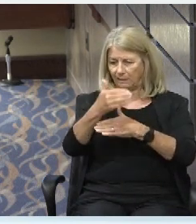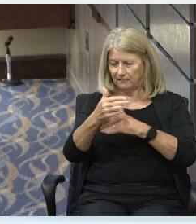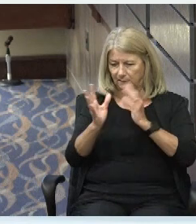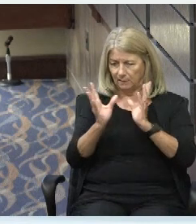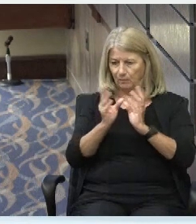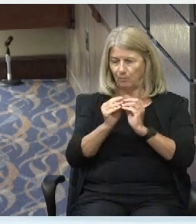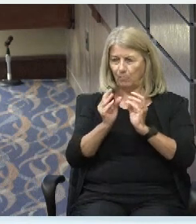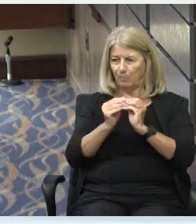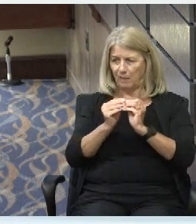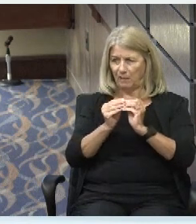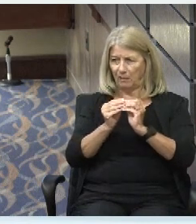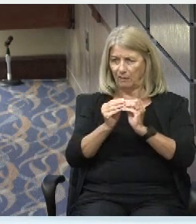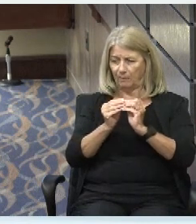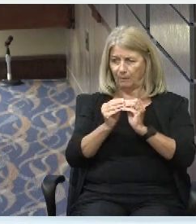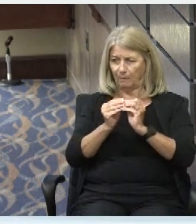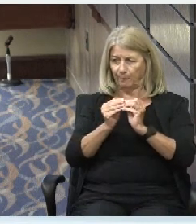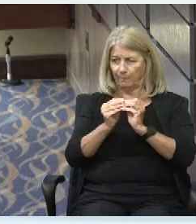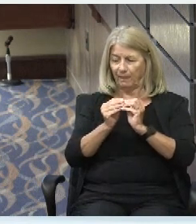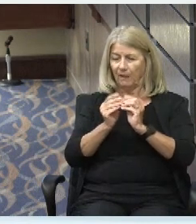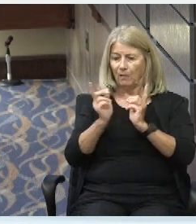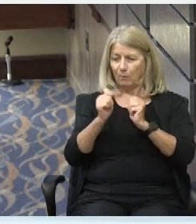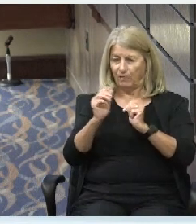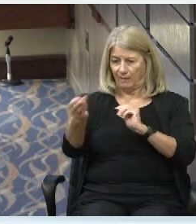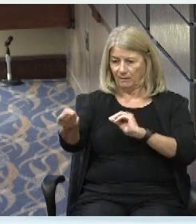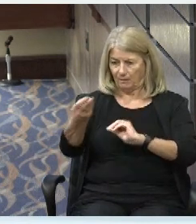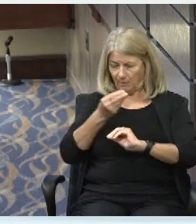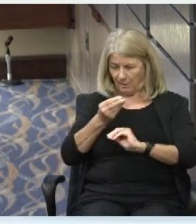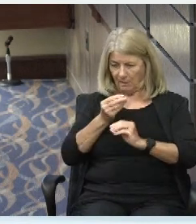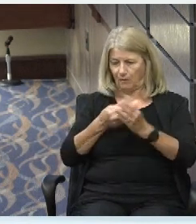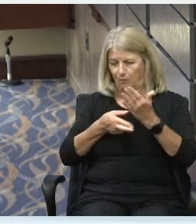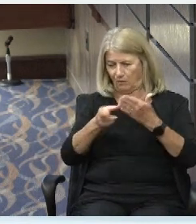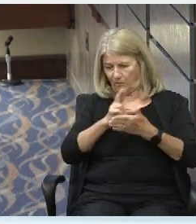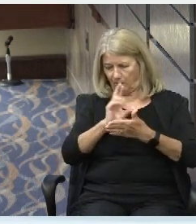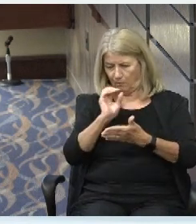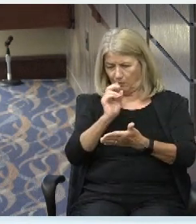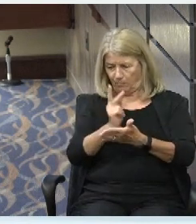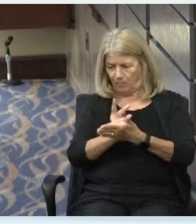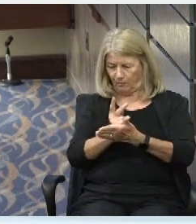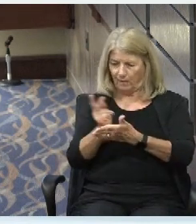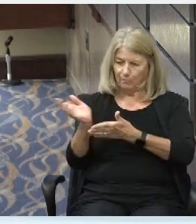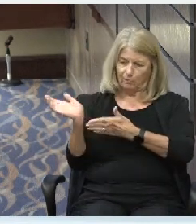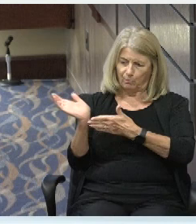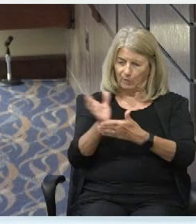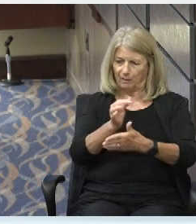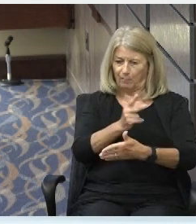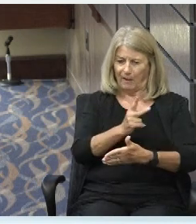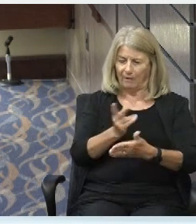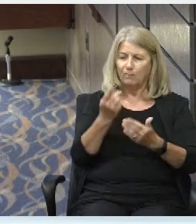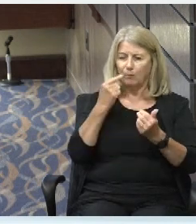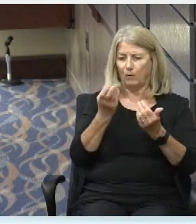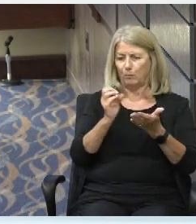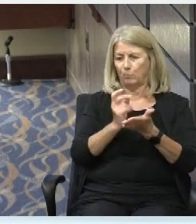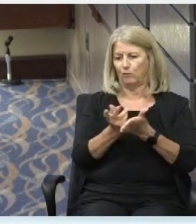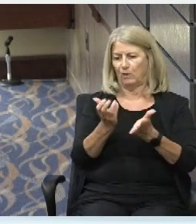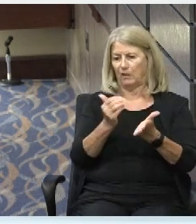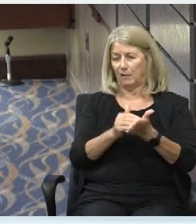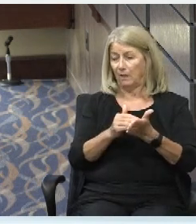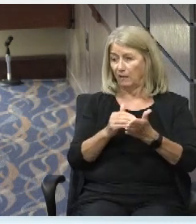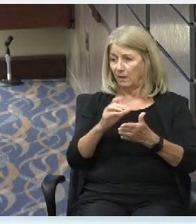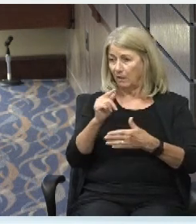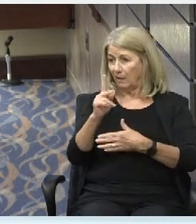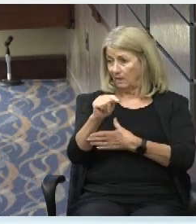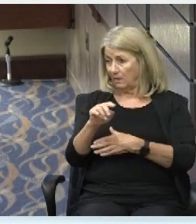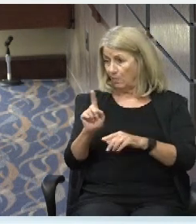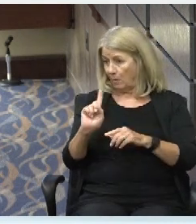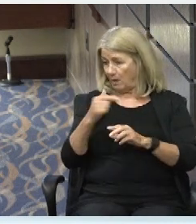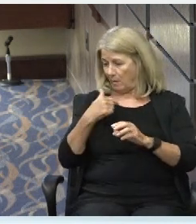plans have been submitted, reviewed, and then approved. And then we'll bring it back to you for approval. Clint, just so I'm clear on this, is